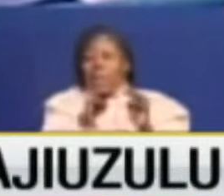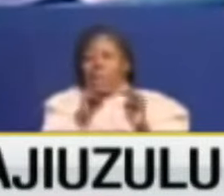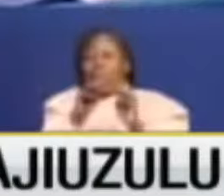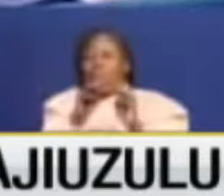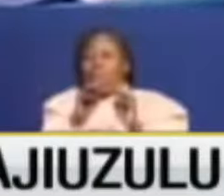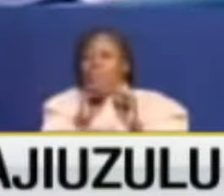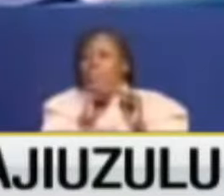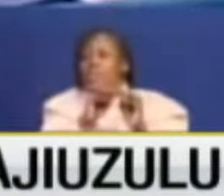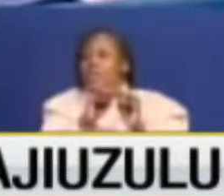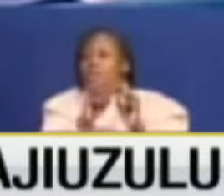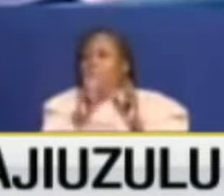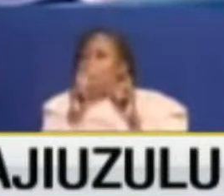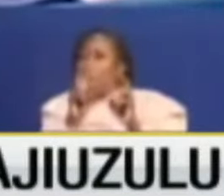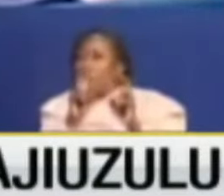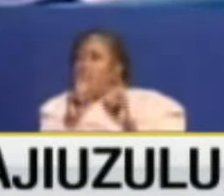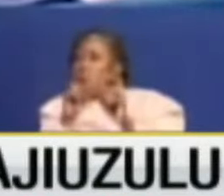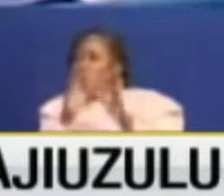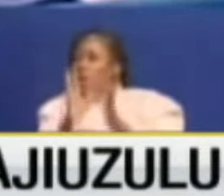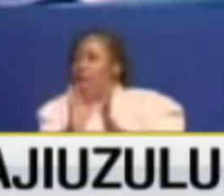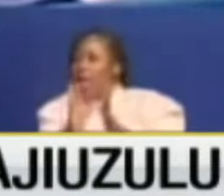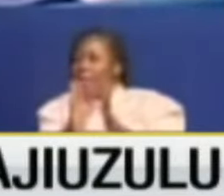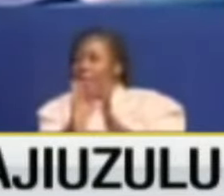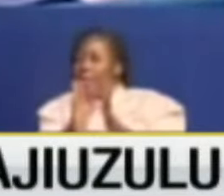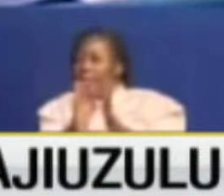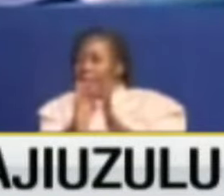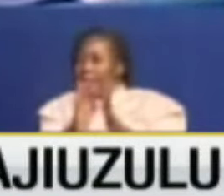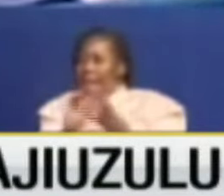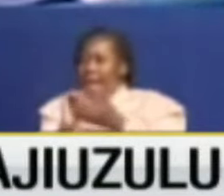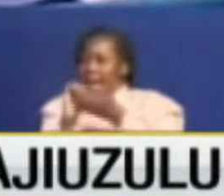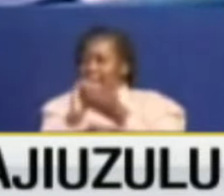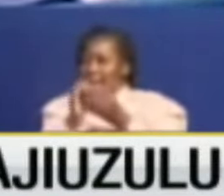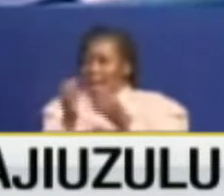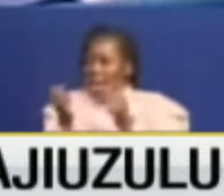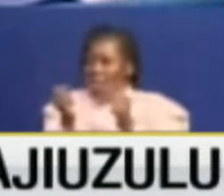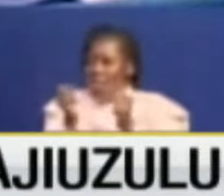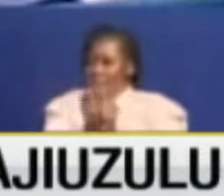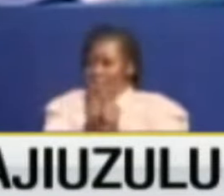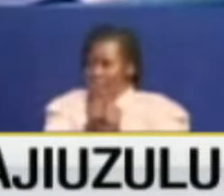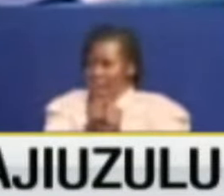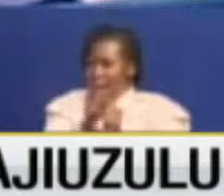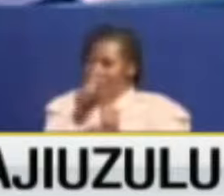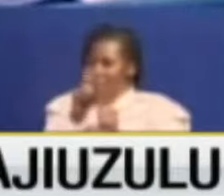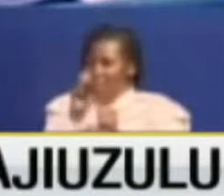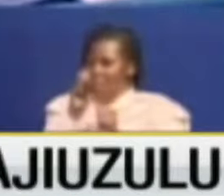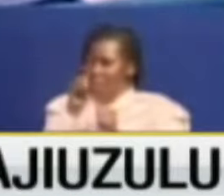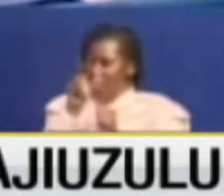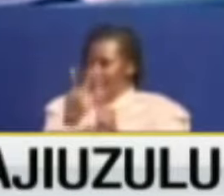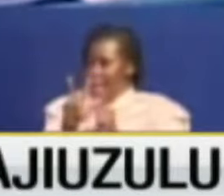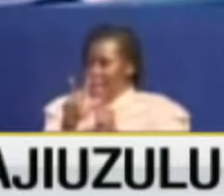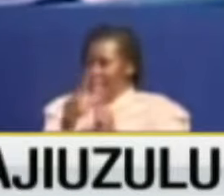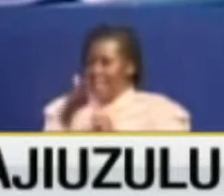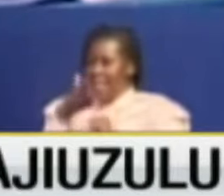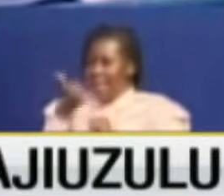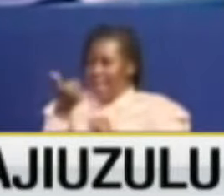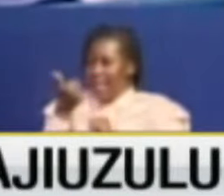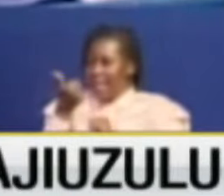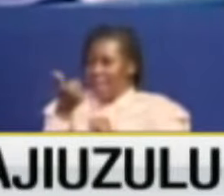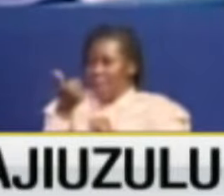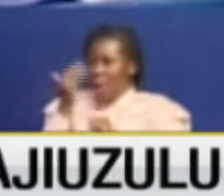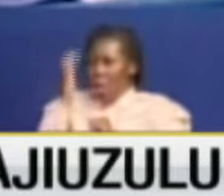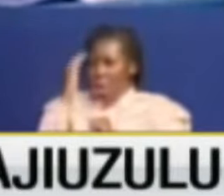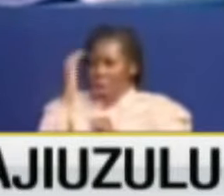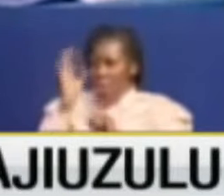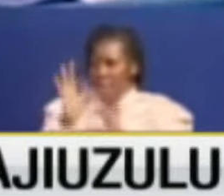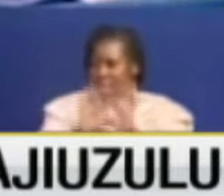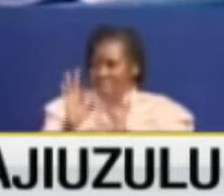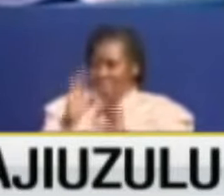motion against the governor that engaged us here in November 2023, and he is best placed to